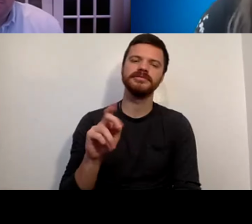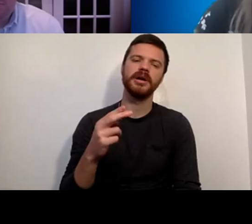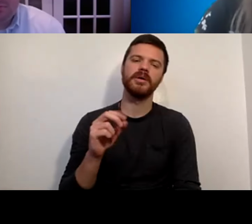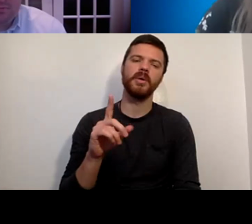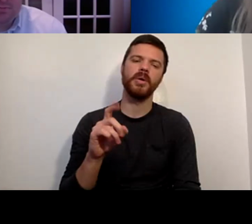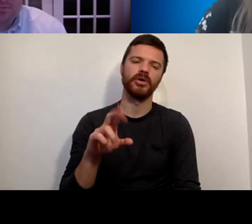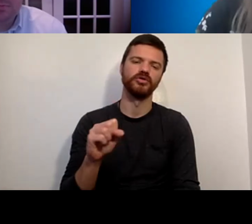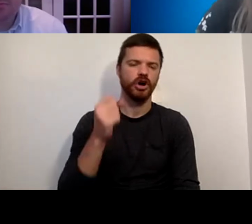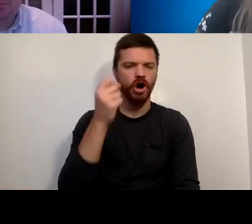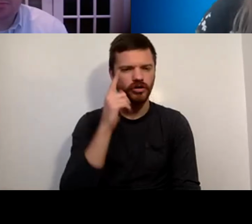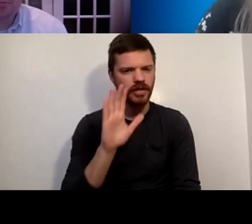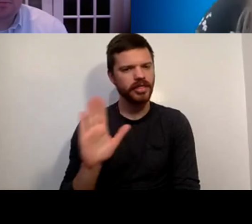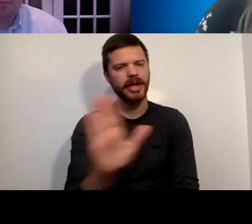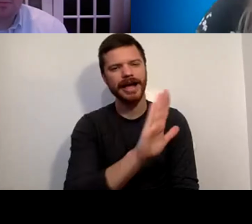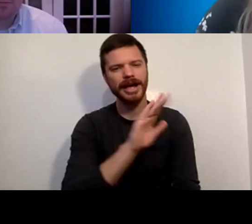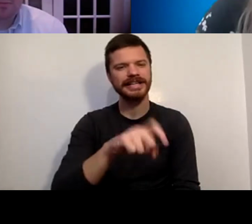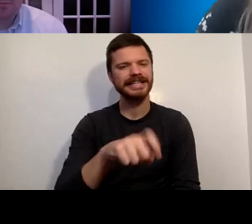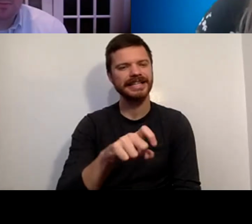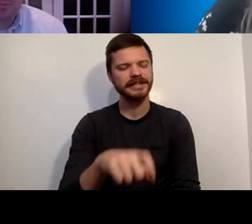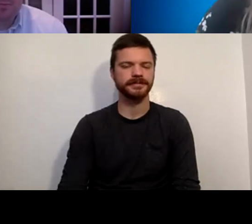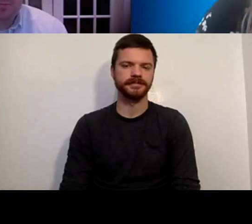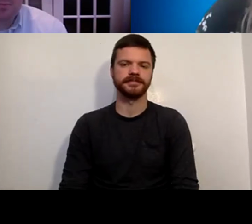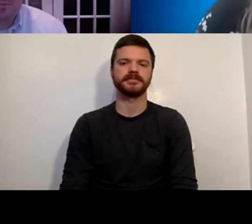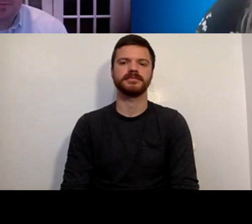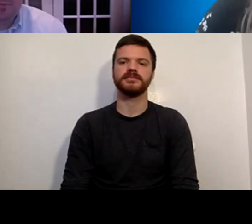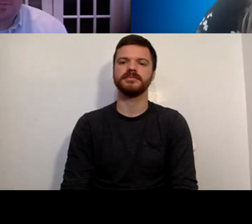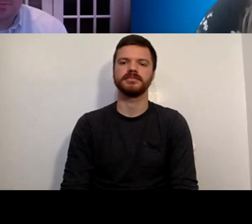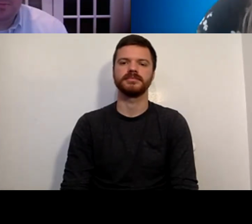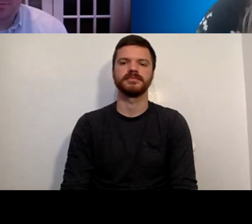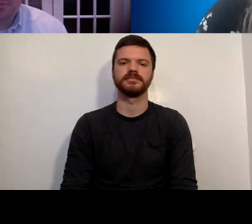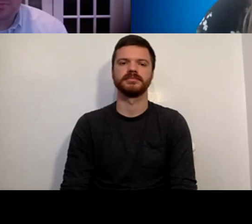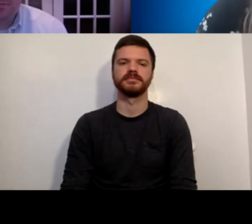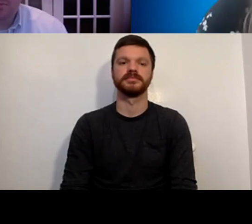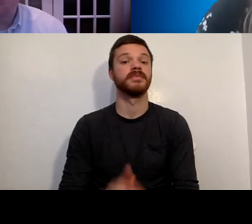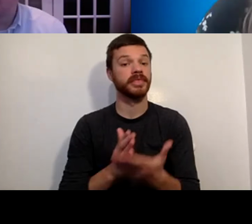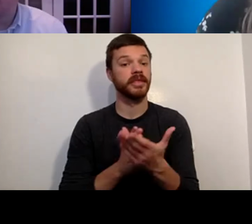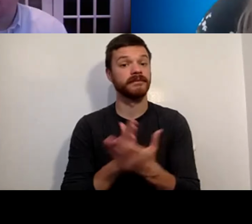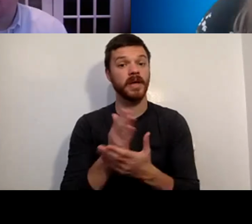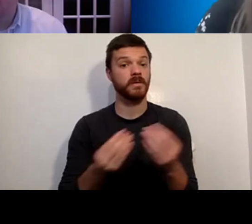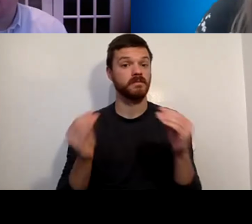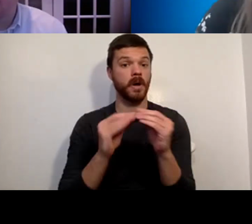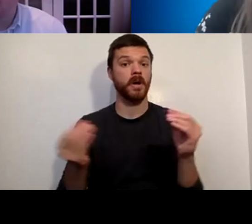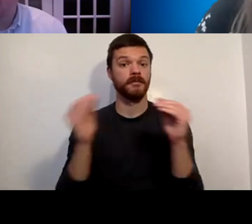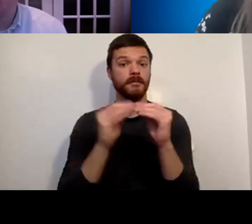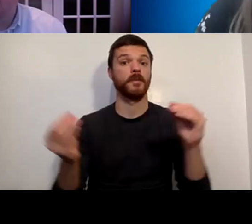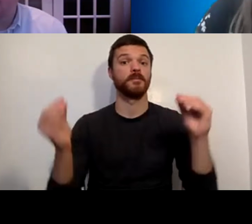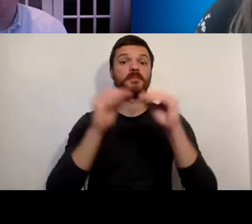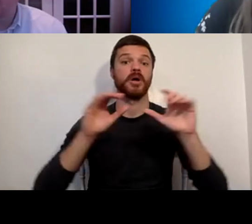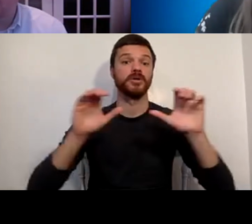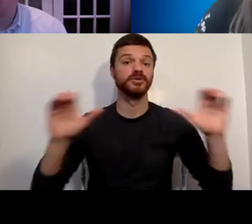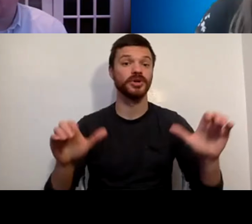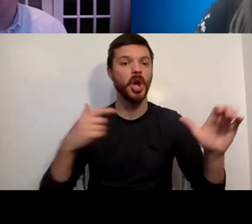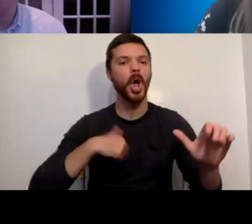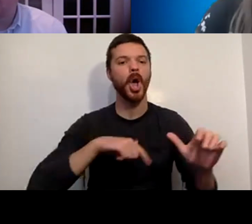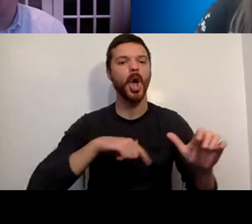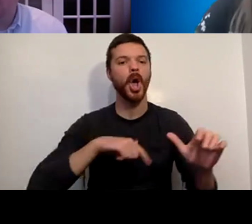what their needs are. And as the field is doing more and more of that, I think we're hoping that we'll learn more